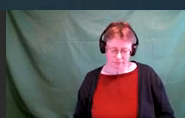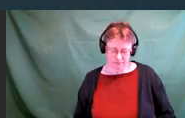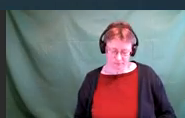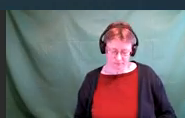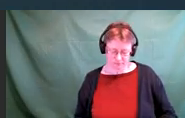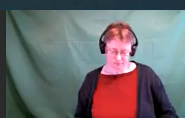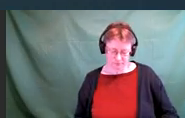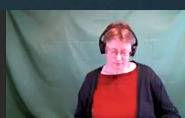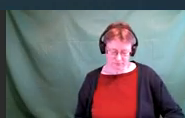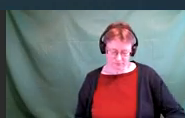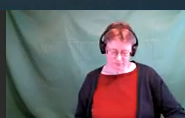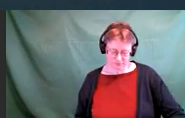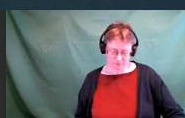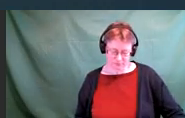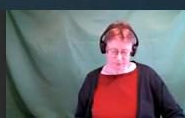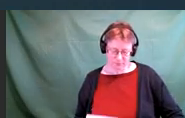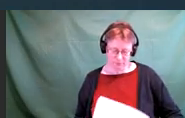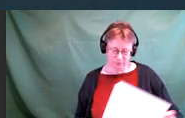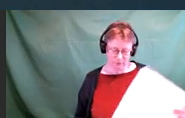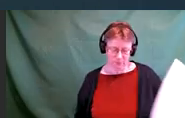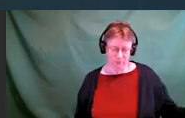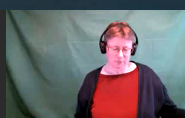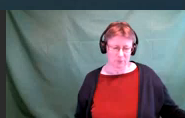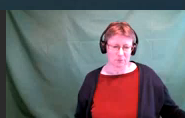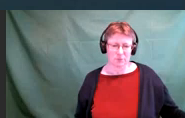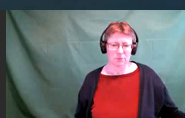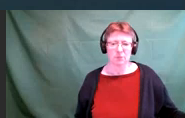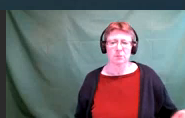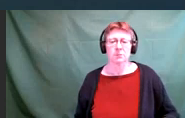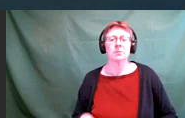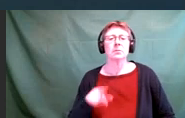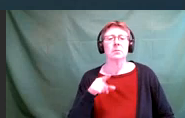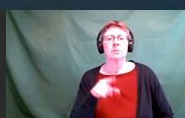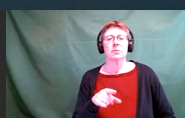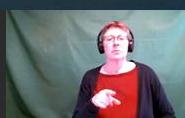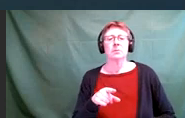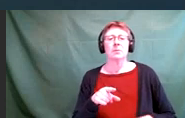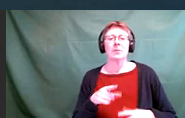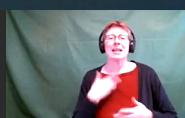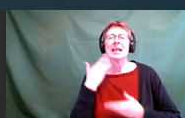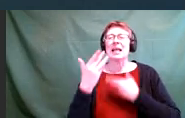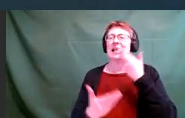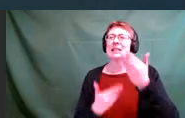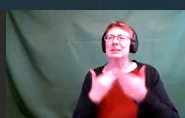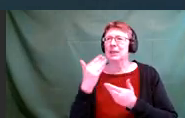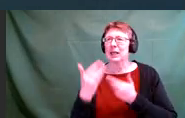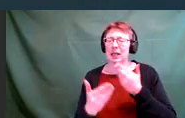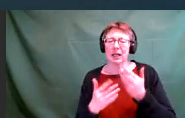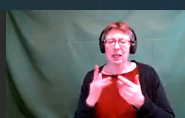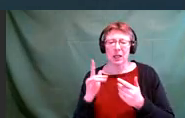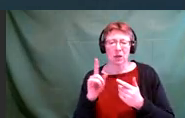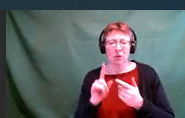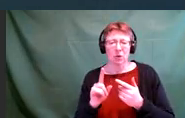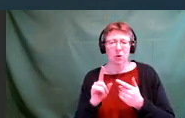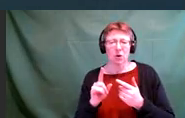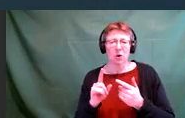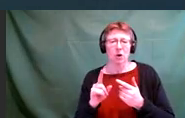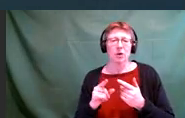So the first one is asking you to explain what is meant by efficient market